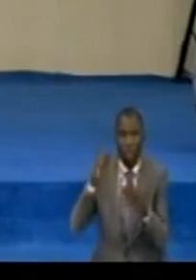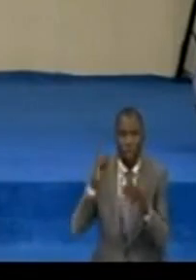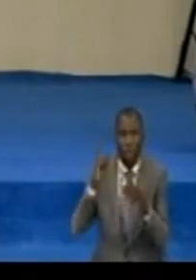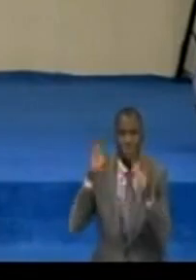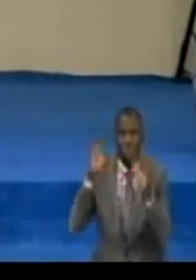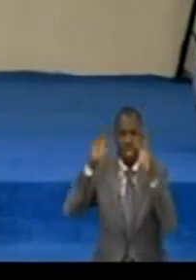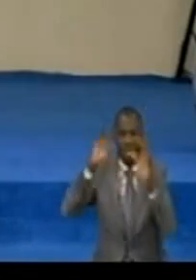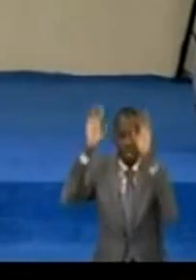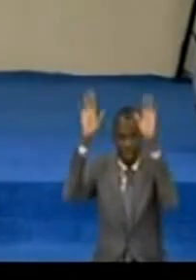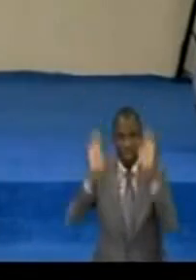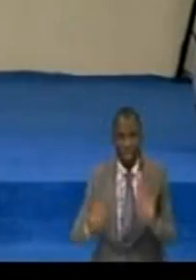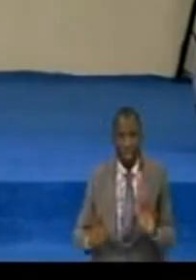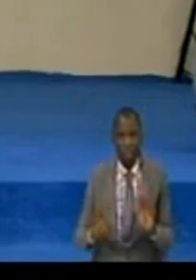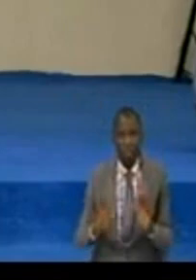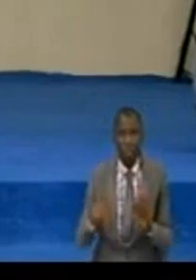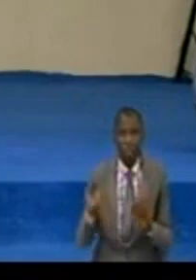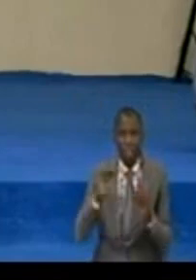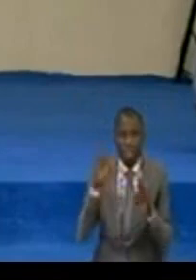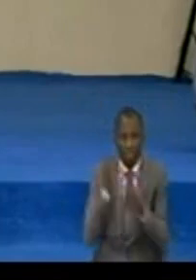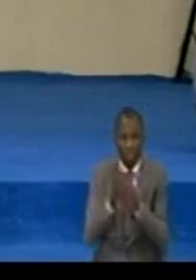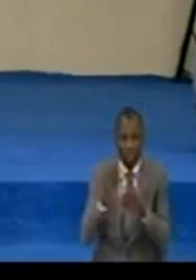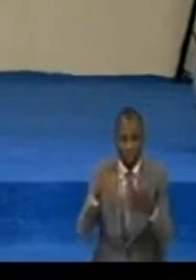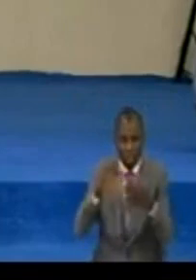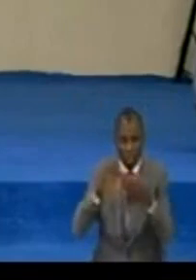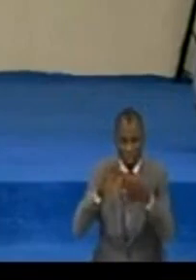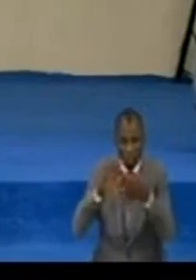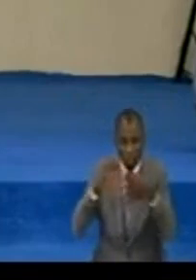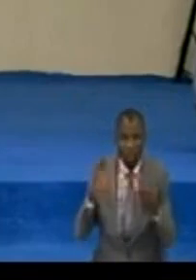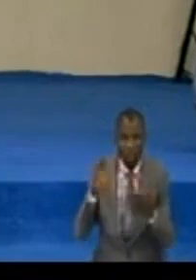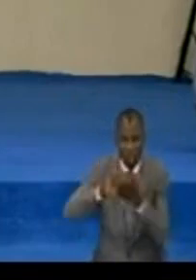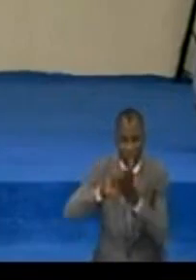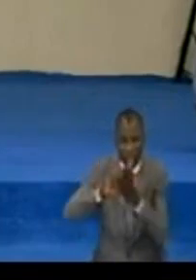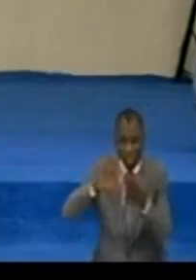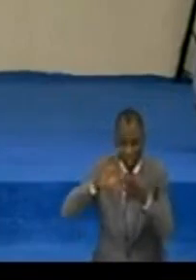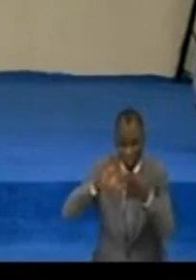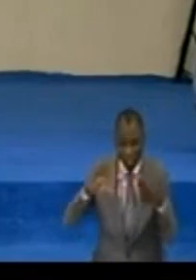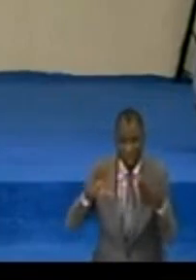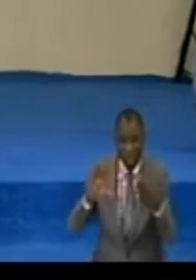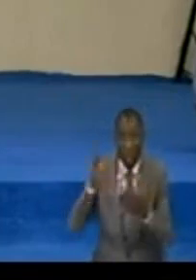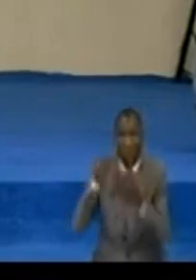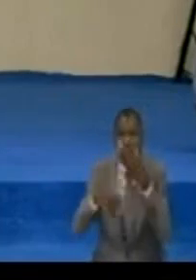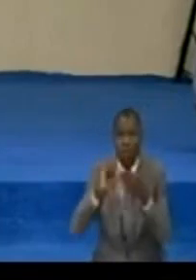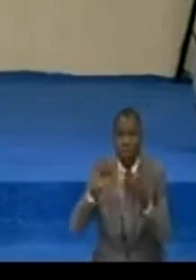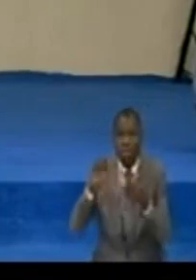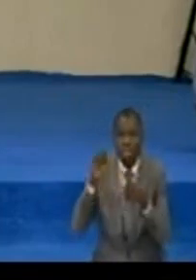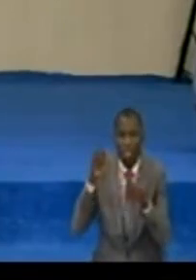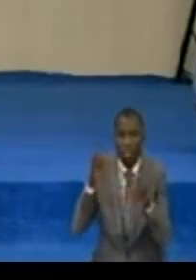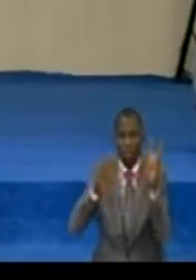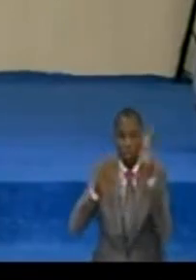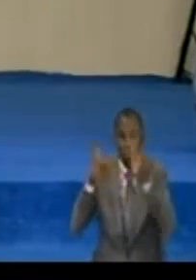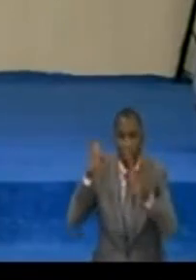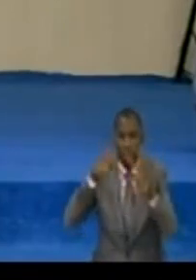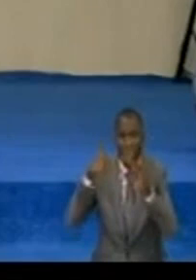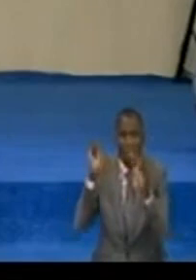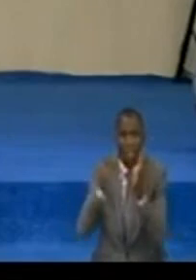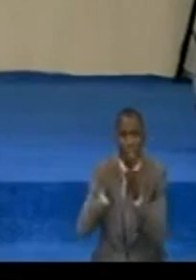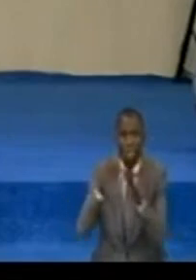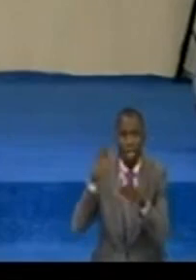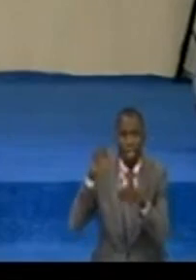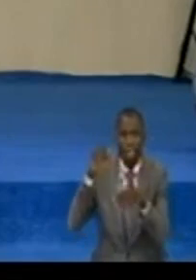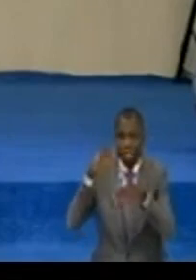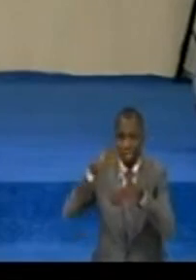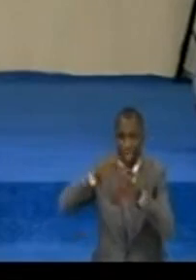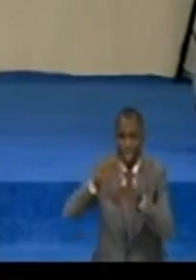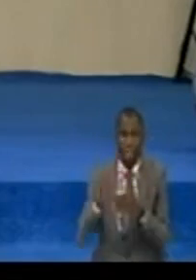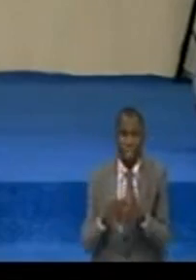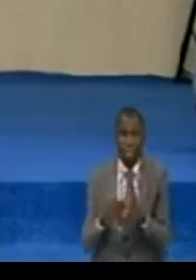and unlocked whatever was really the problem on this leg. The leg started making noise together. But just making